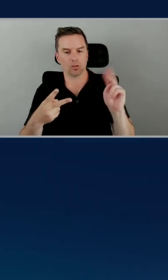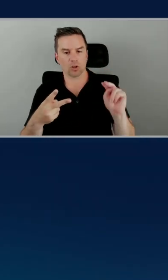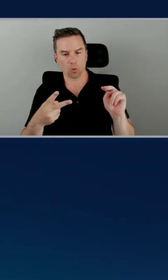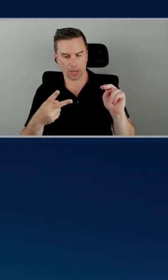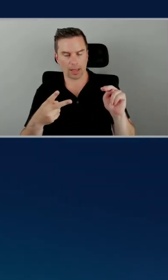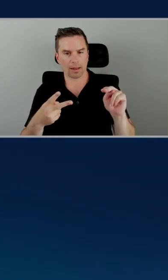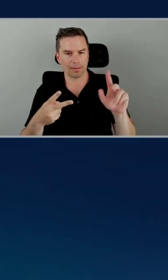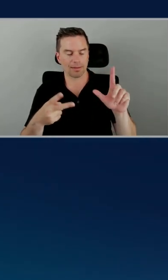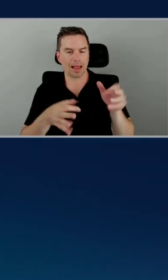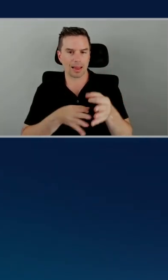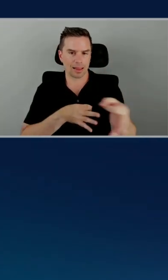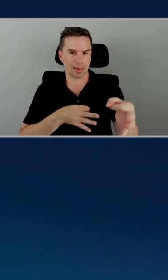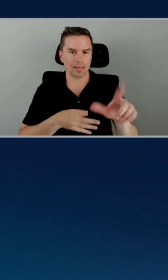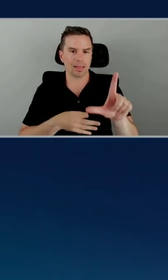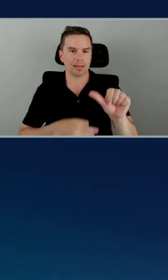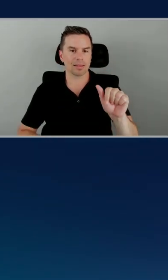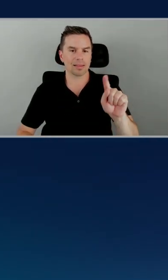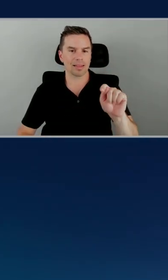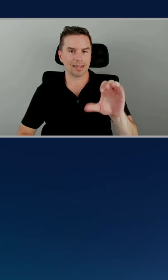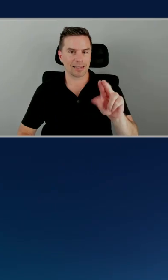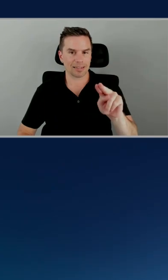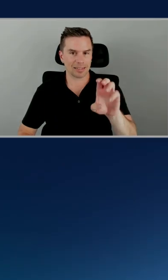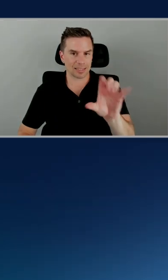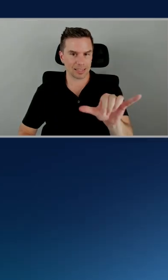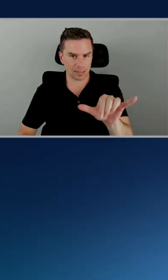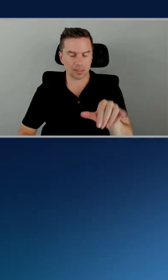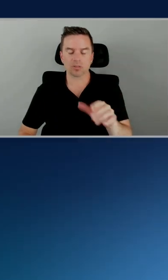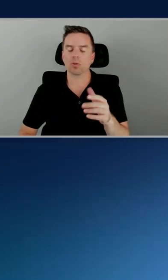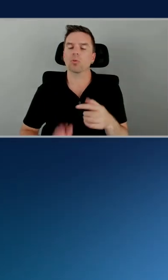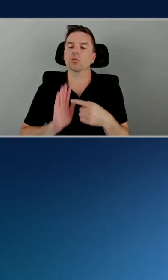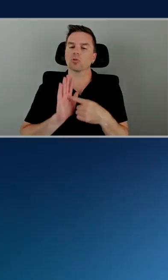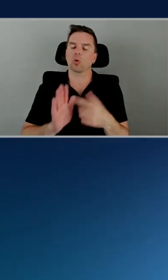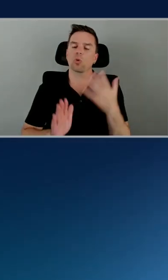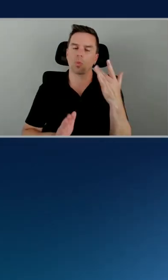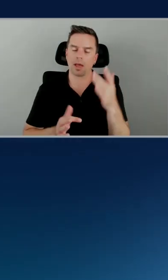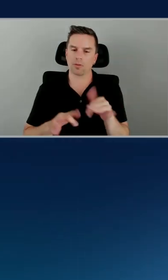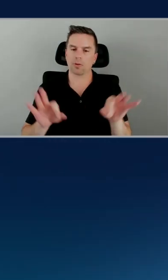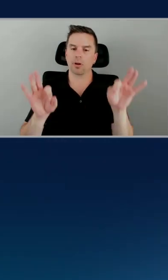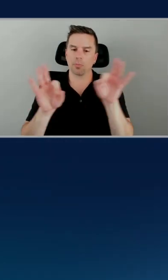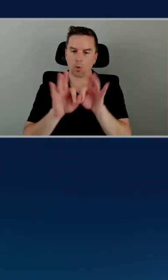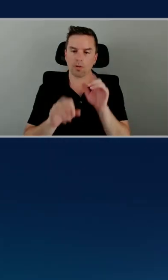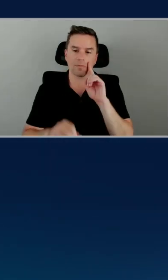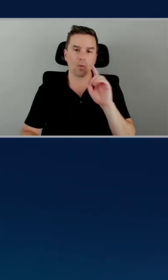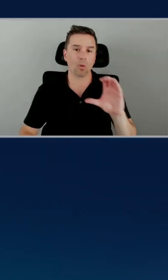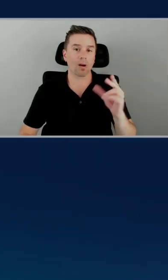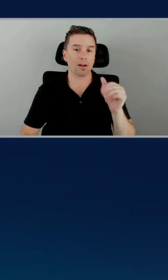why two and why are important. So especially for the chatbots, the prompt encoding means